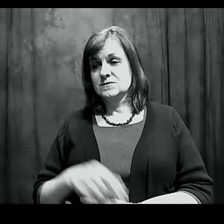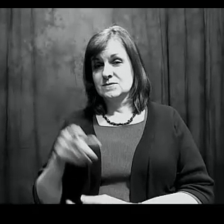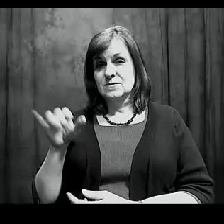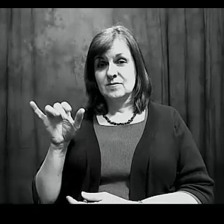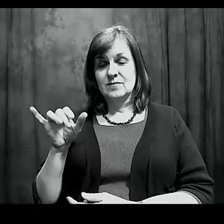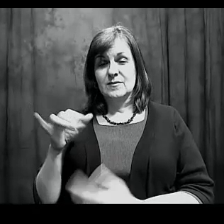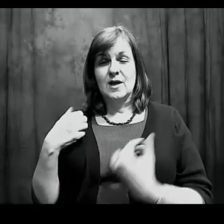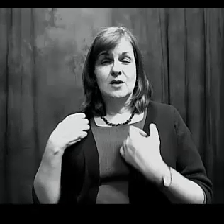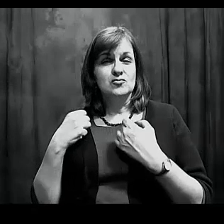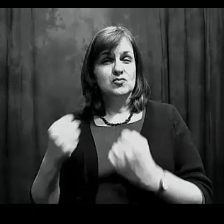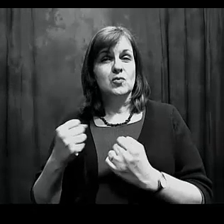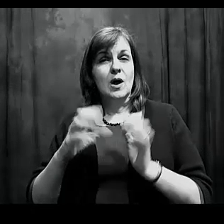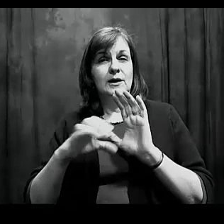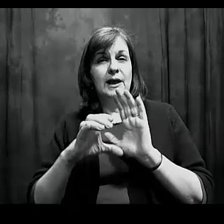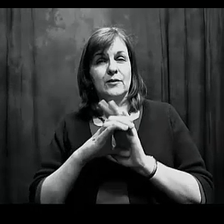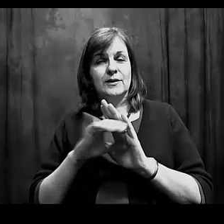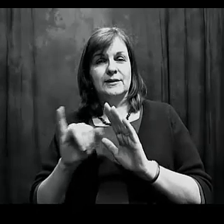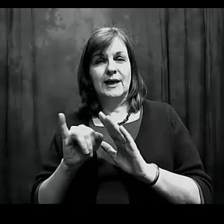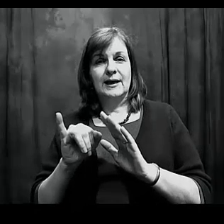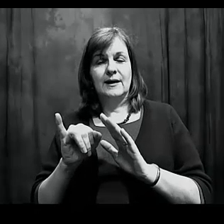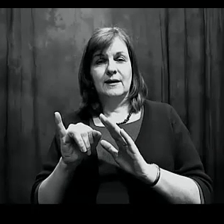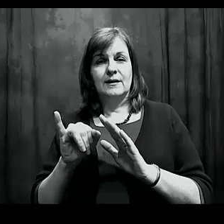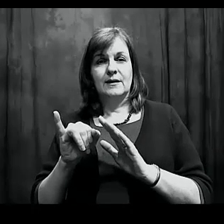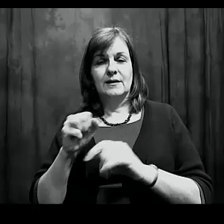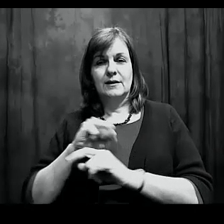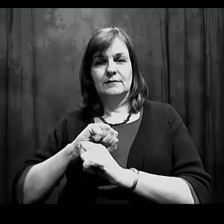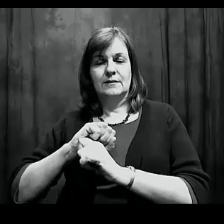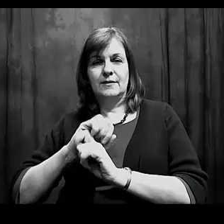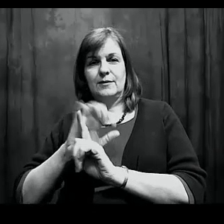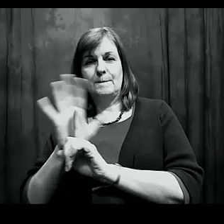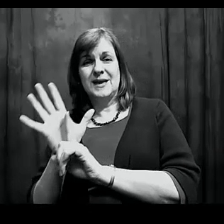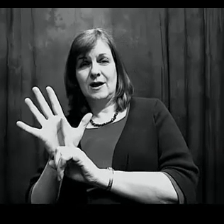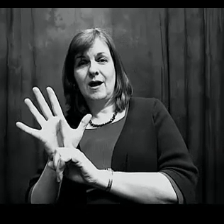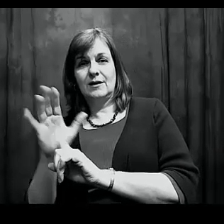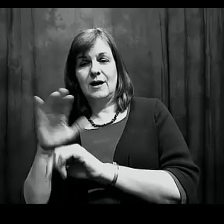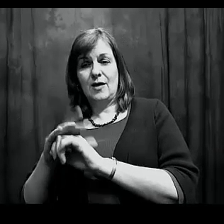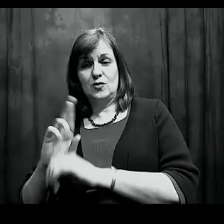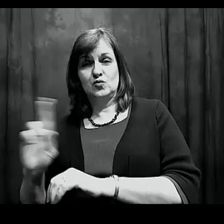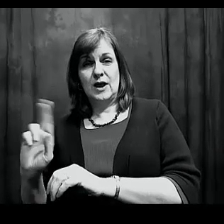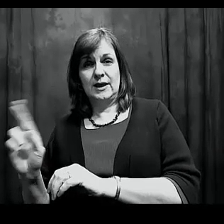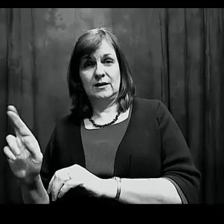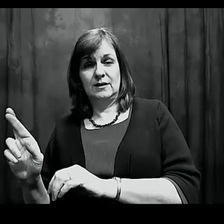Strong characteristics such as the peacock on our right here